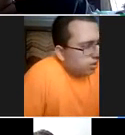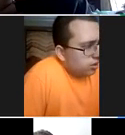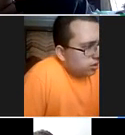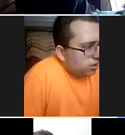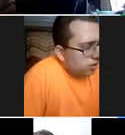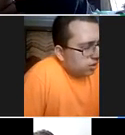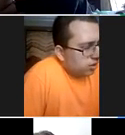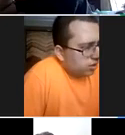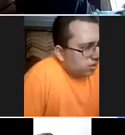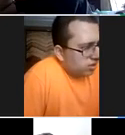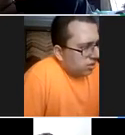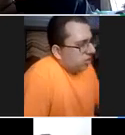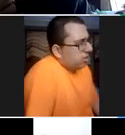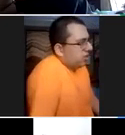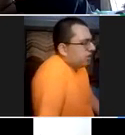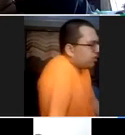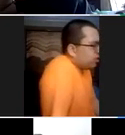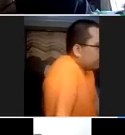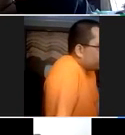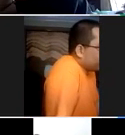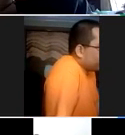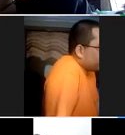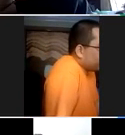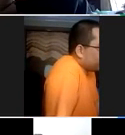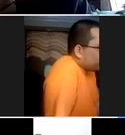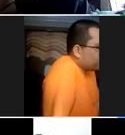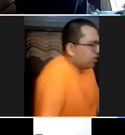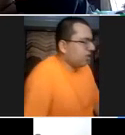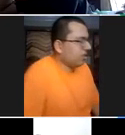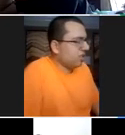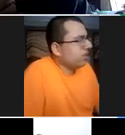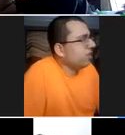this people has grown dull.